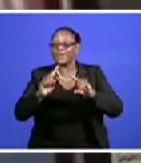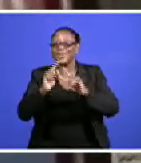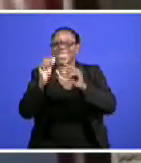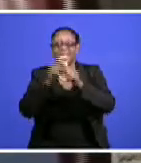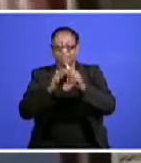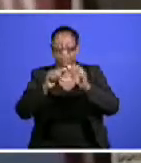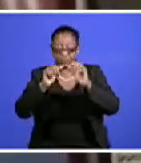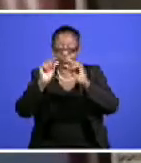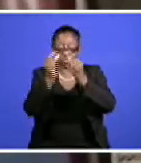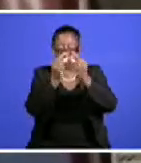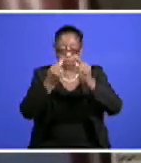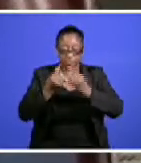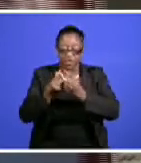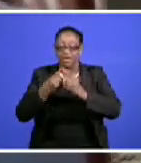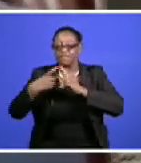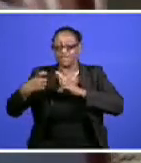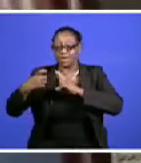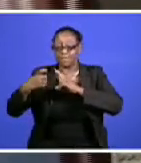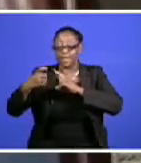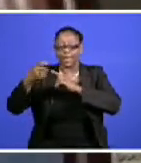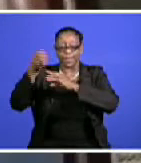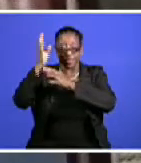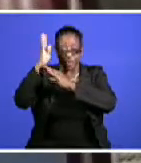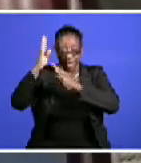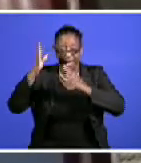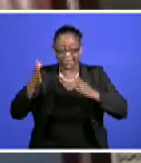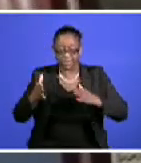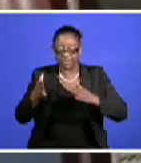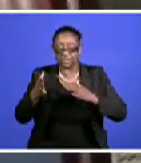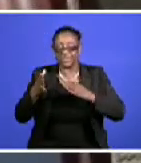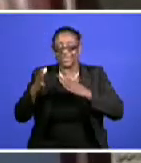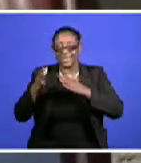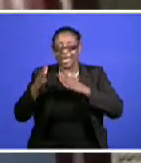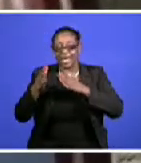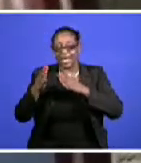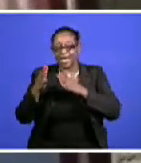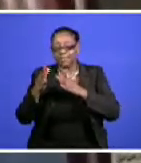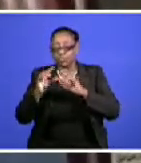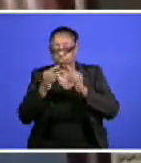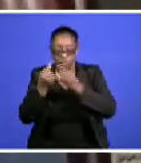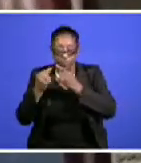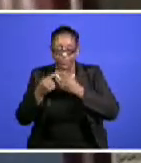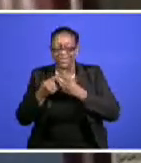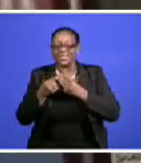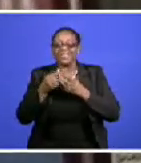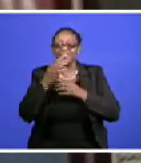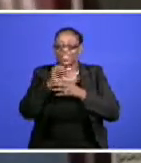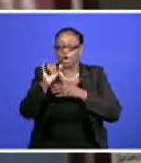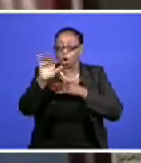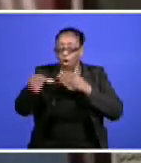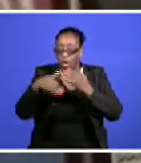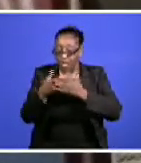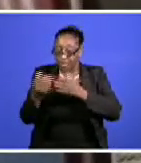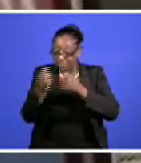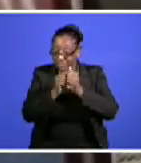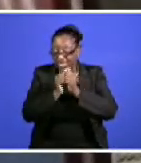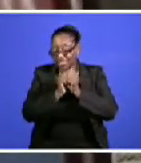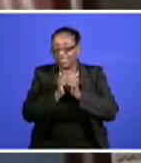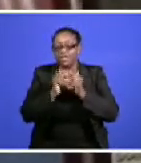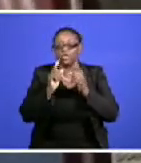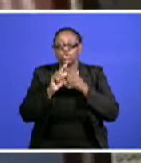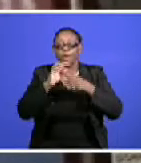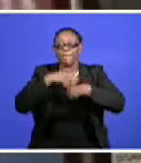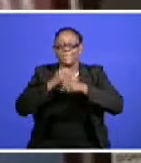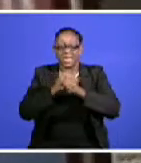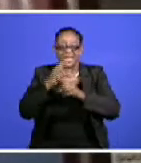departments. So those persons, those agencies, they are available, they are on standby. They're preparing their plans to augment